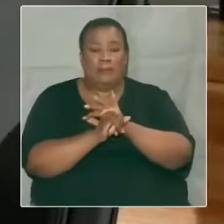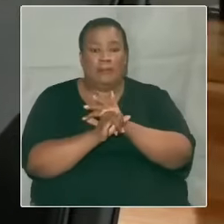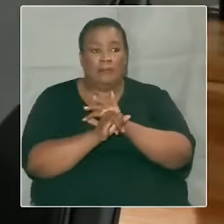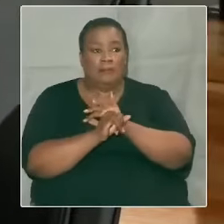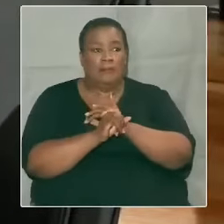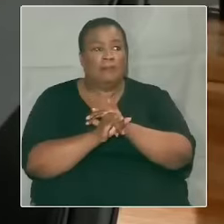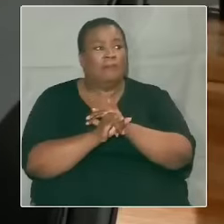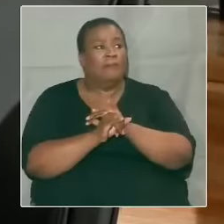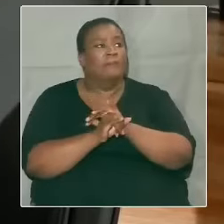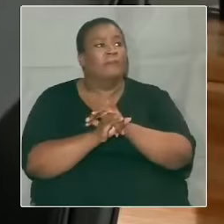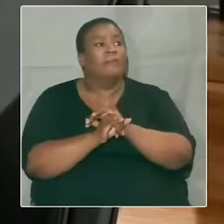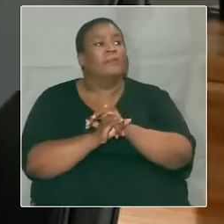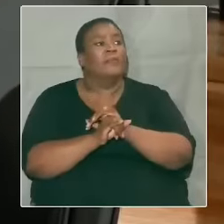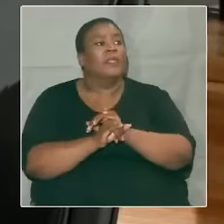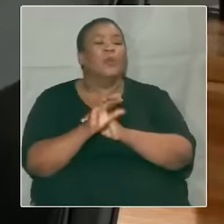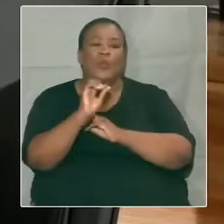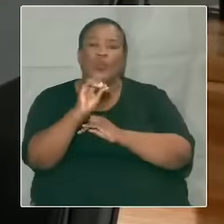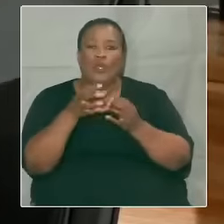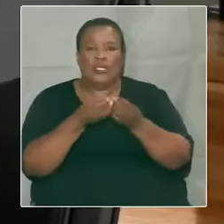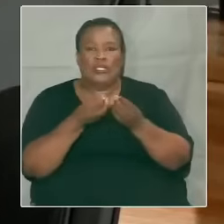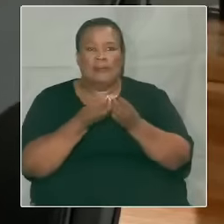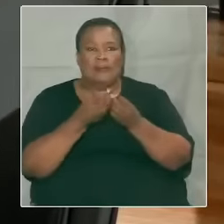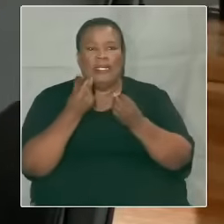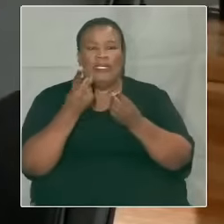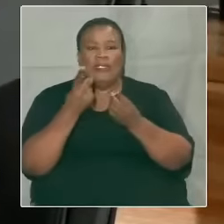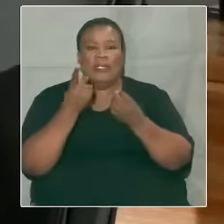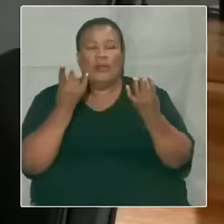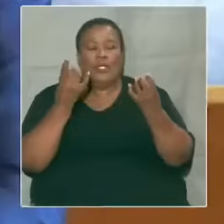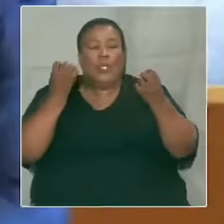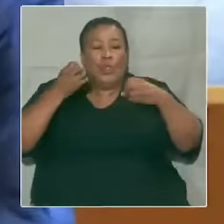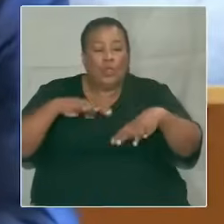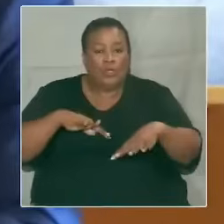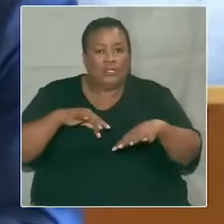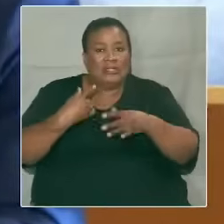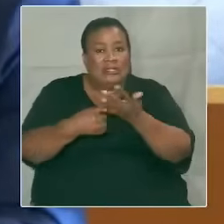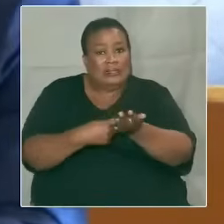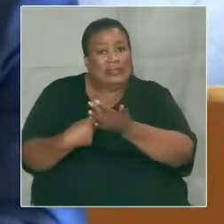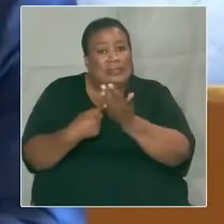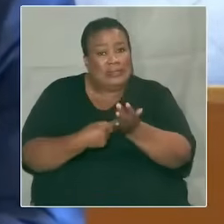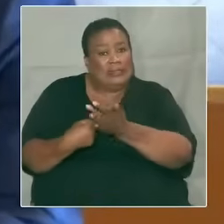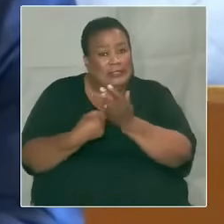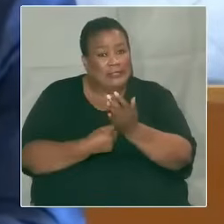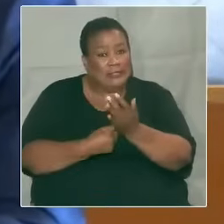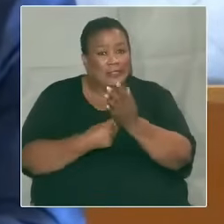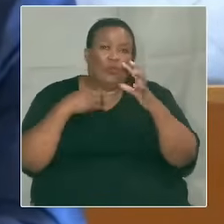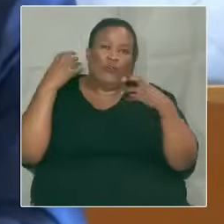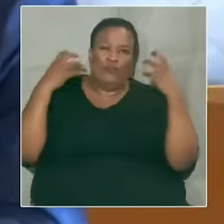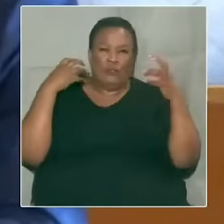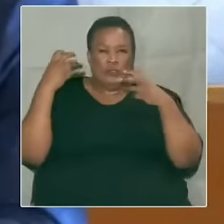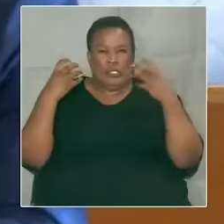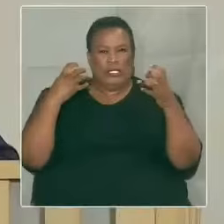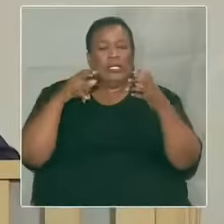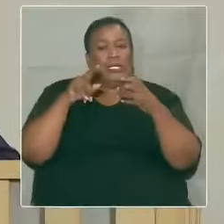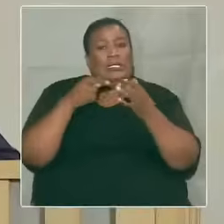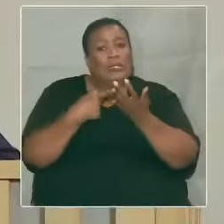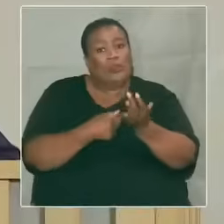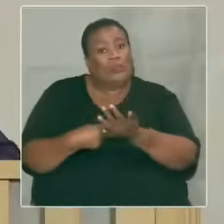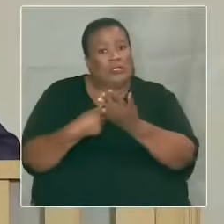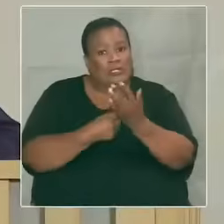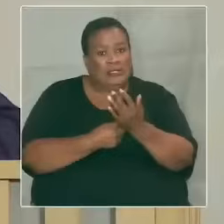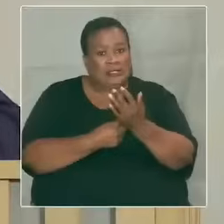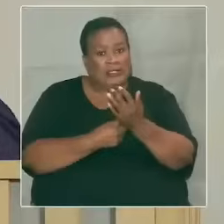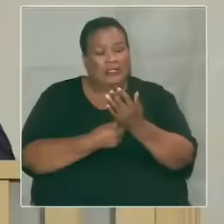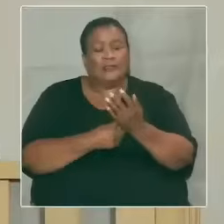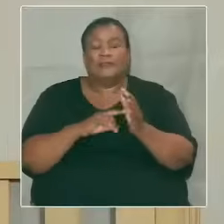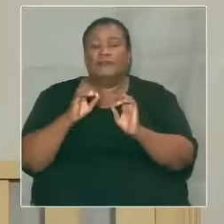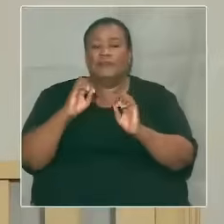there was perhaps something that was lost in the discussion. or perhaps the questions that the chair poses. Thank